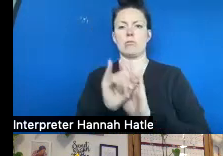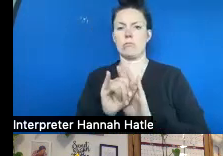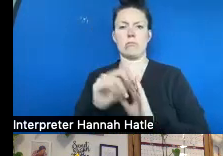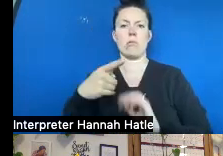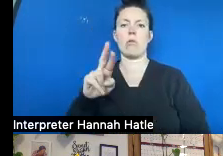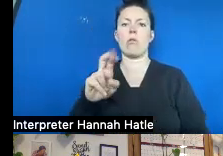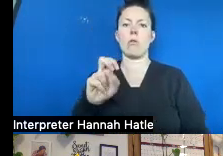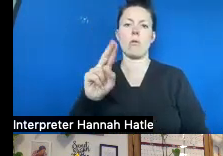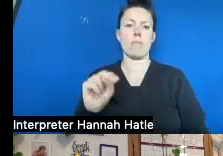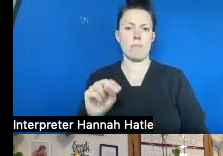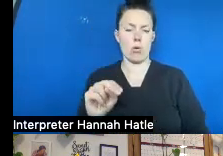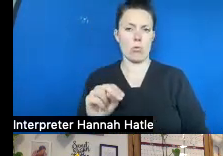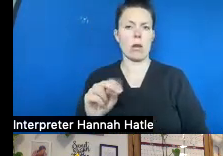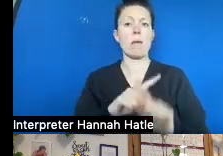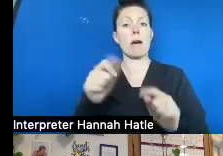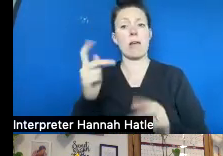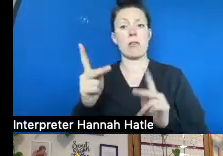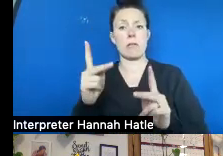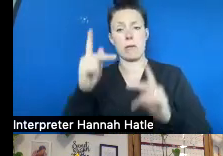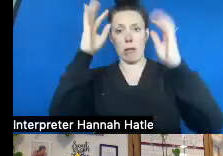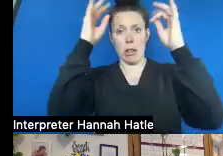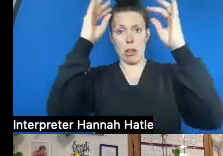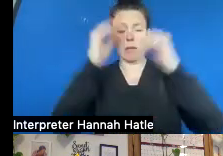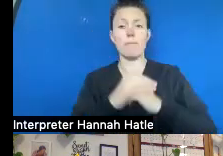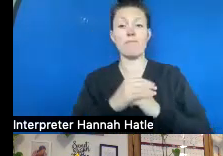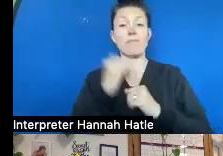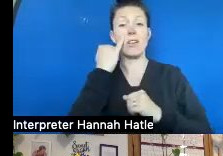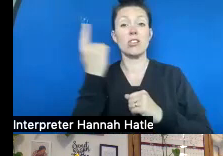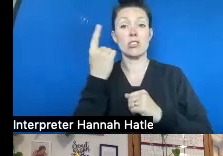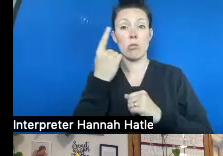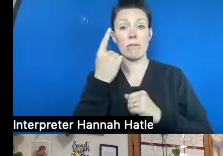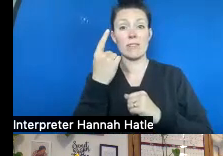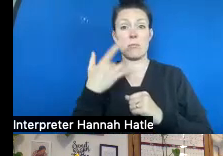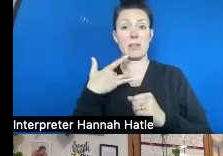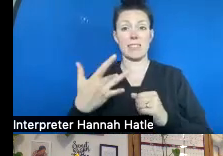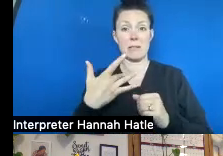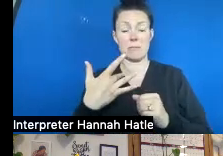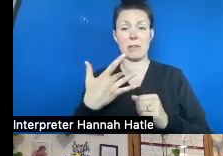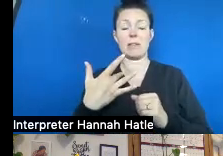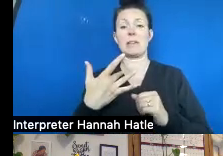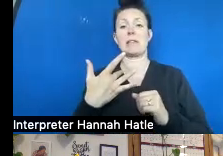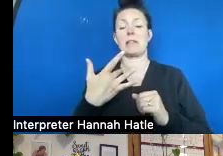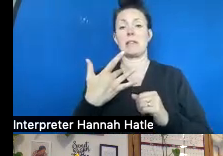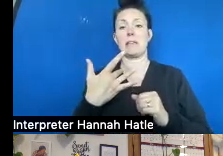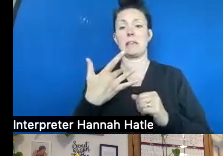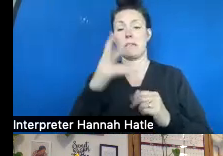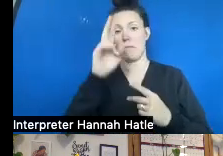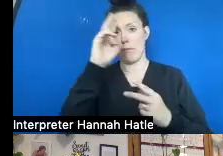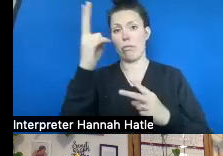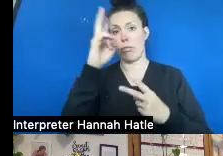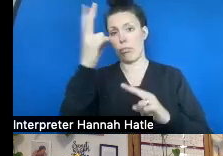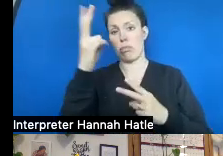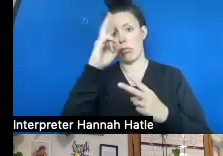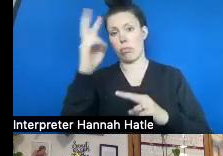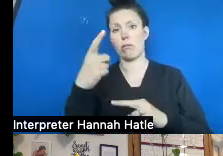imagine if you kept getting misgendered and you have to keep telling somebody. It's exhausting and it's wounding to the